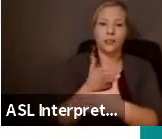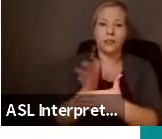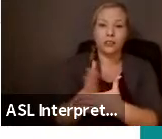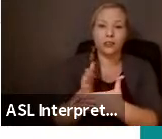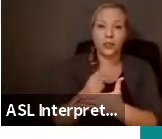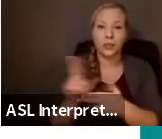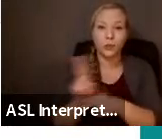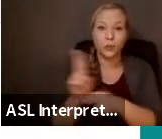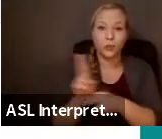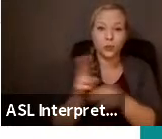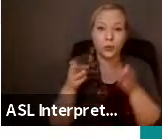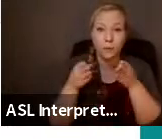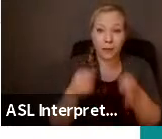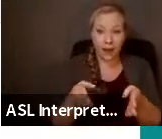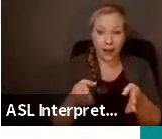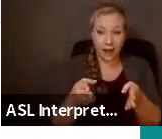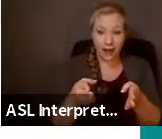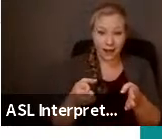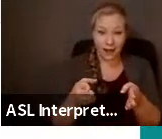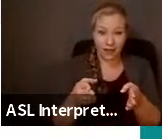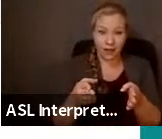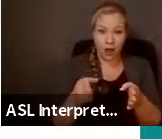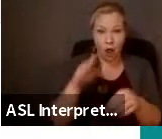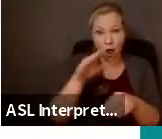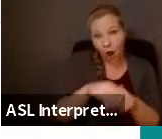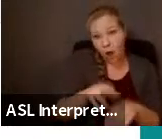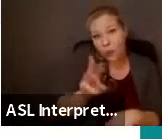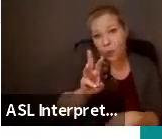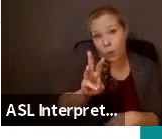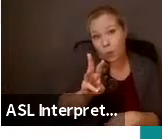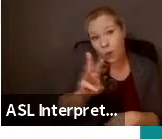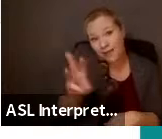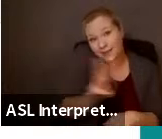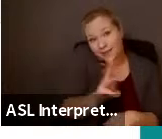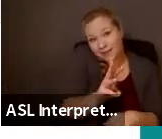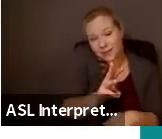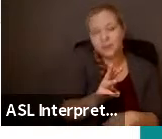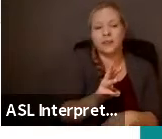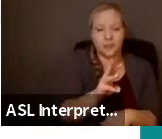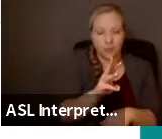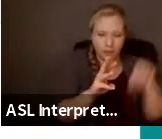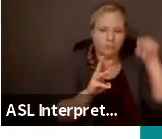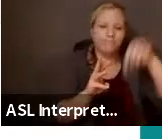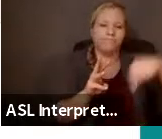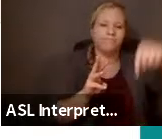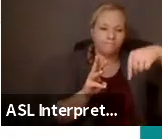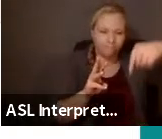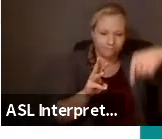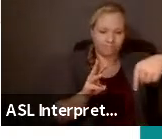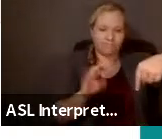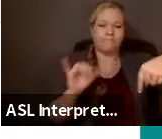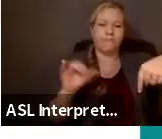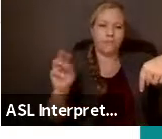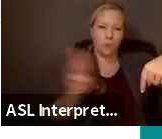to the west side, is something that several of the design options have in common. And then